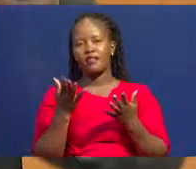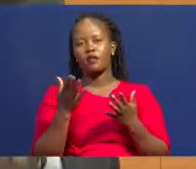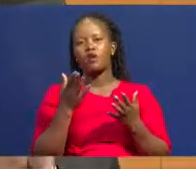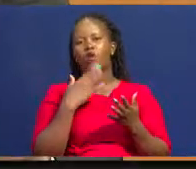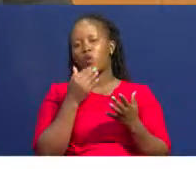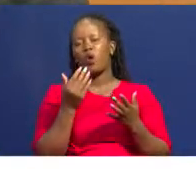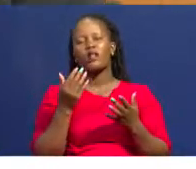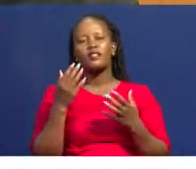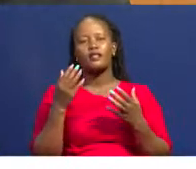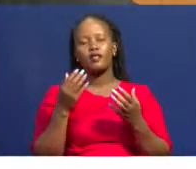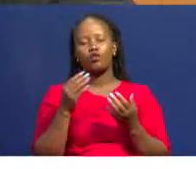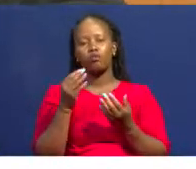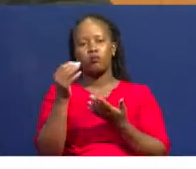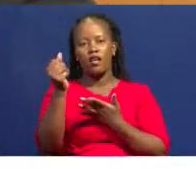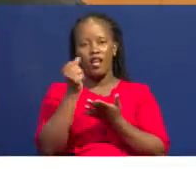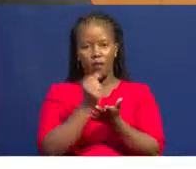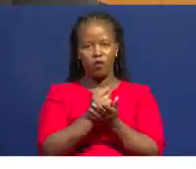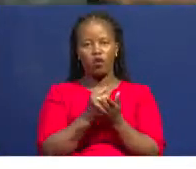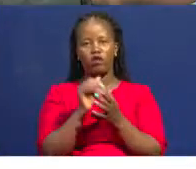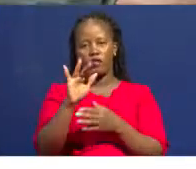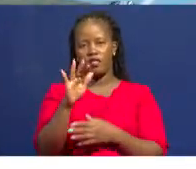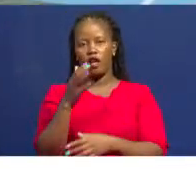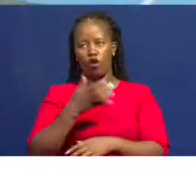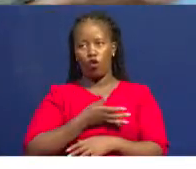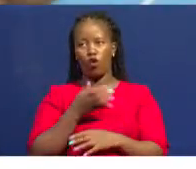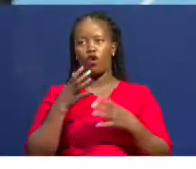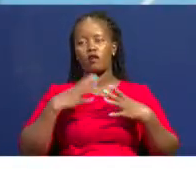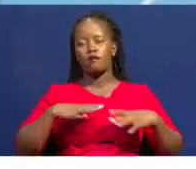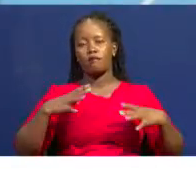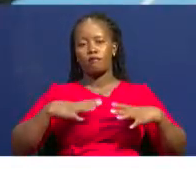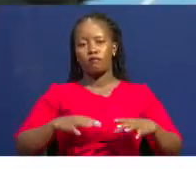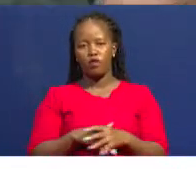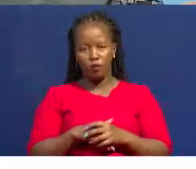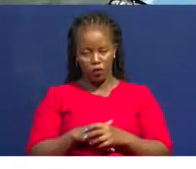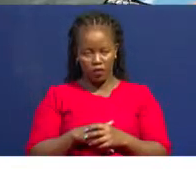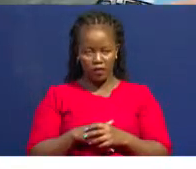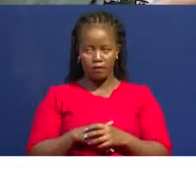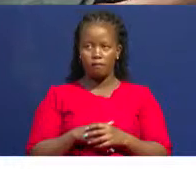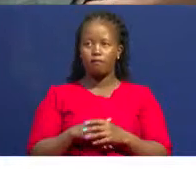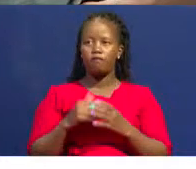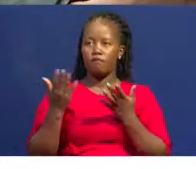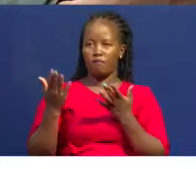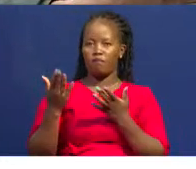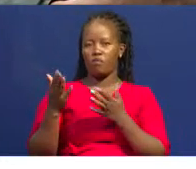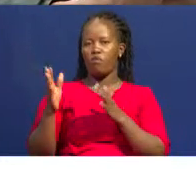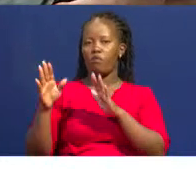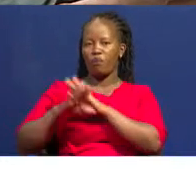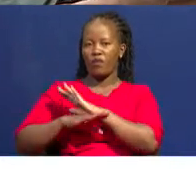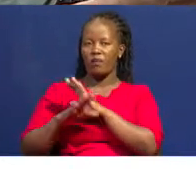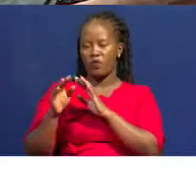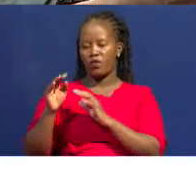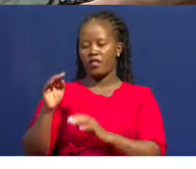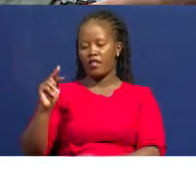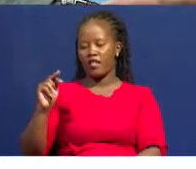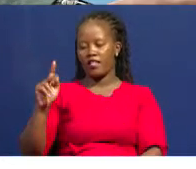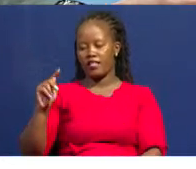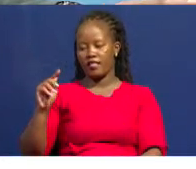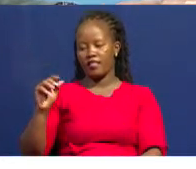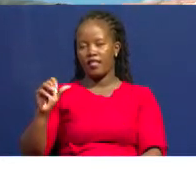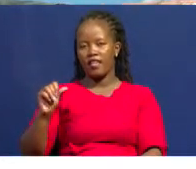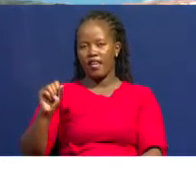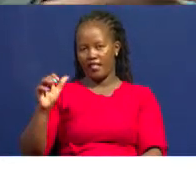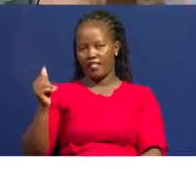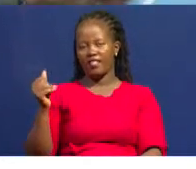employ their people. All right, because he is the deputy, let's give him the opportunity to respond to